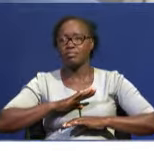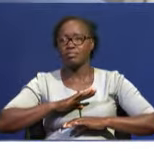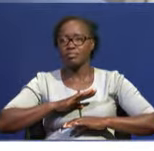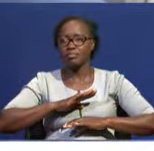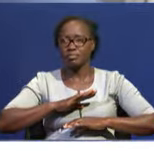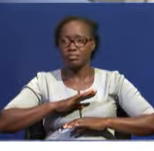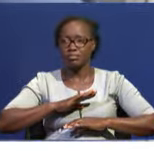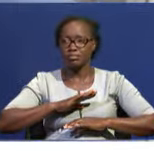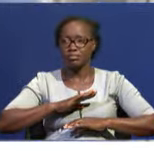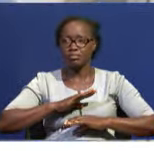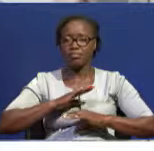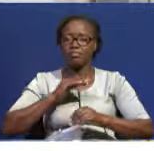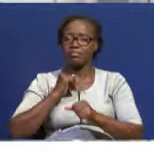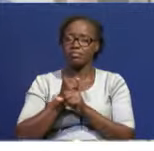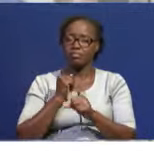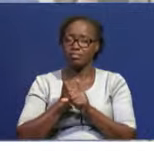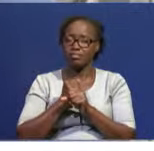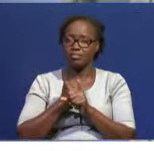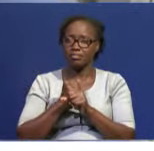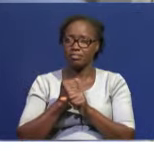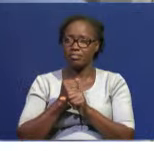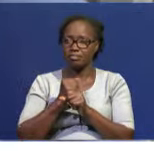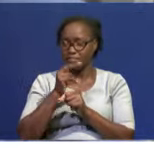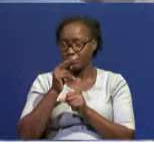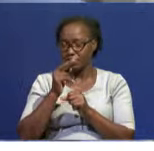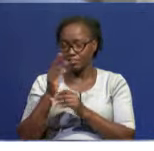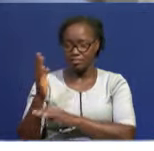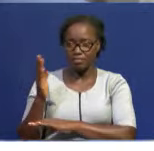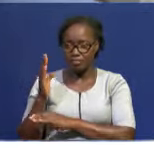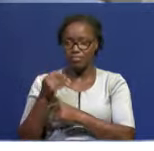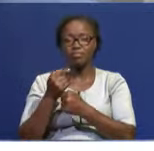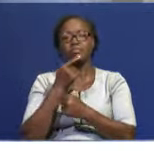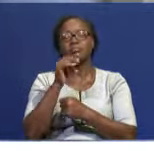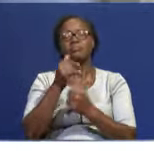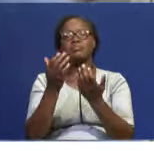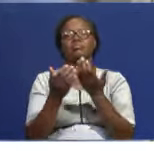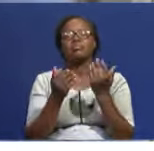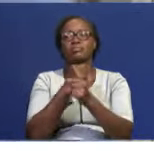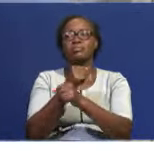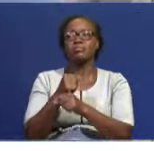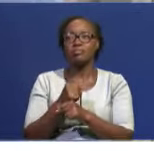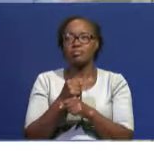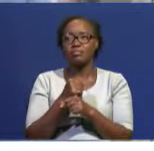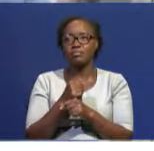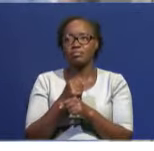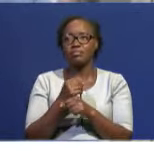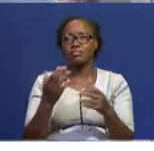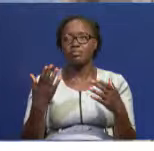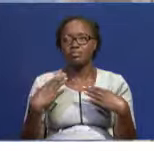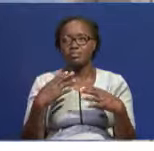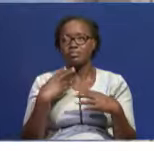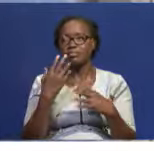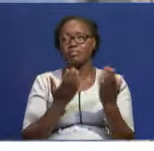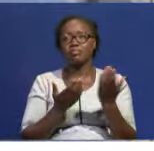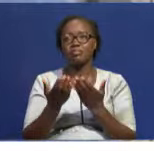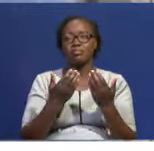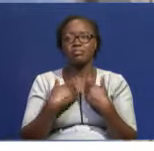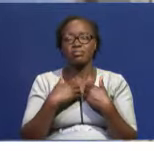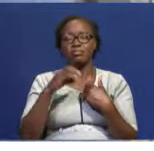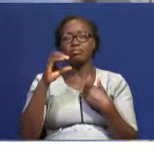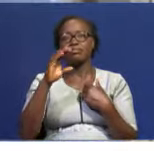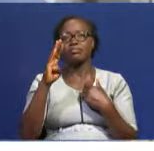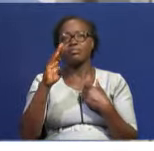in place efforts and forces that will make sure that our businesses are protected, and the people who are doing business in